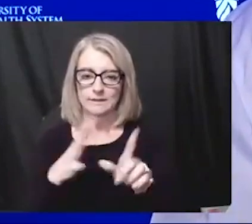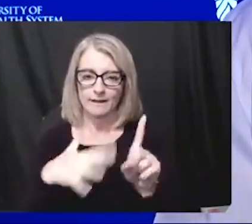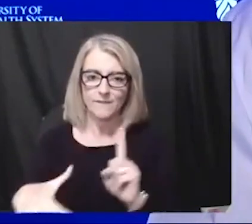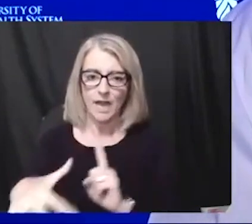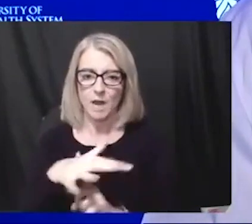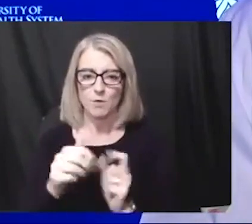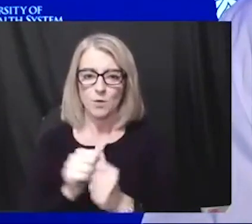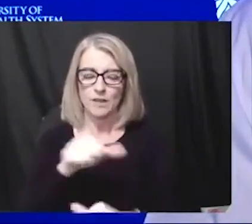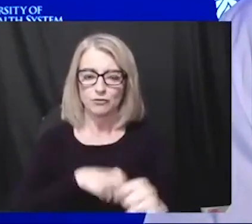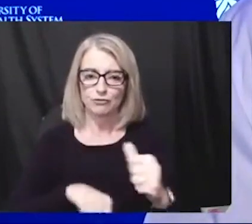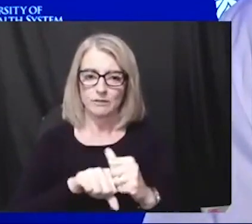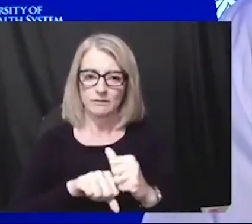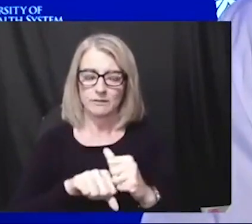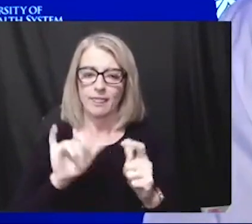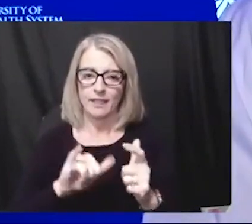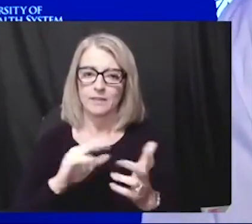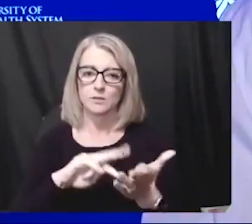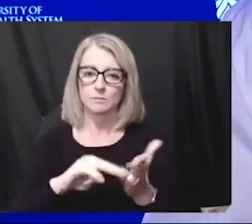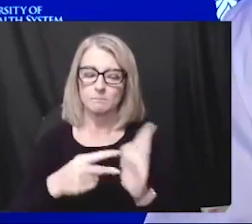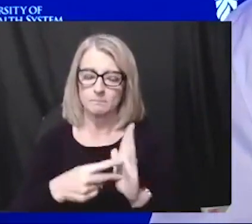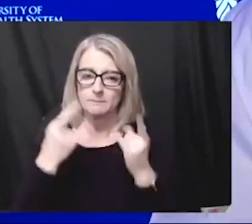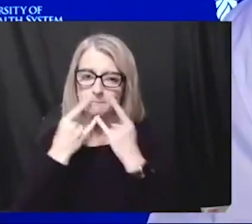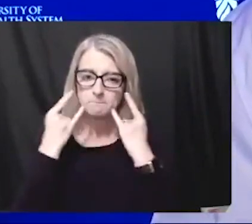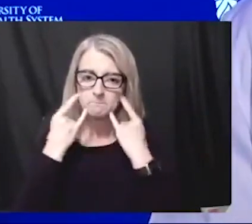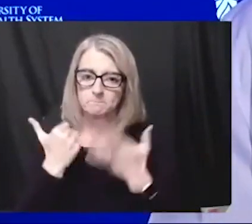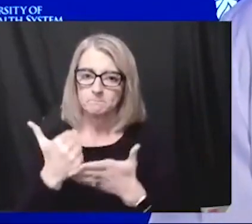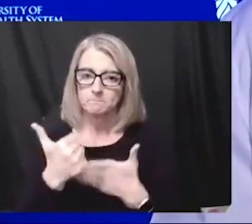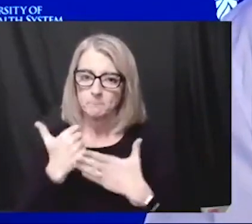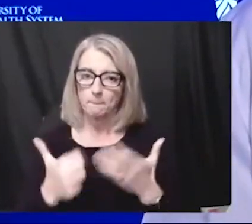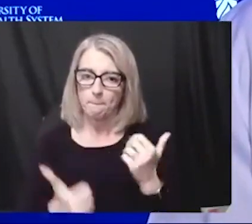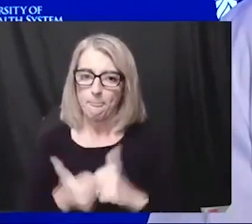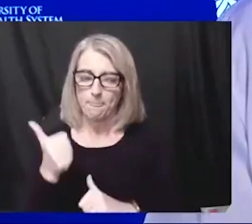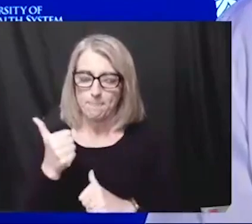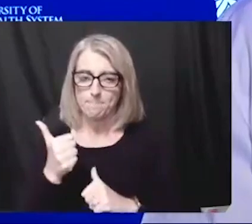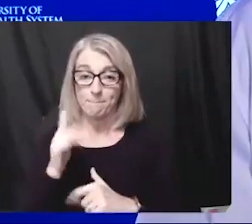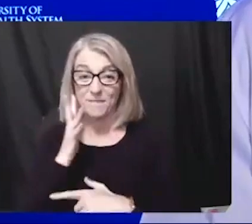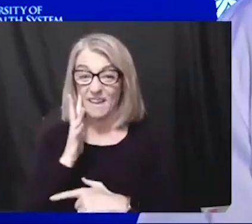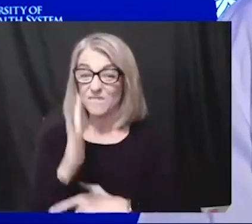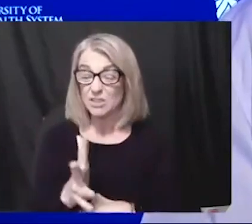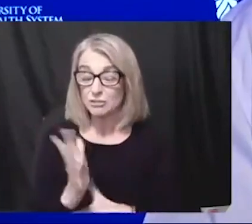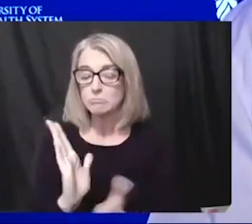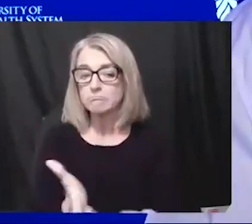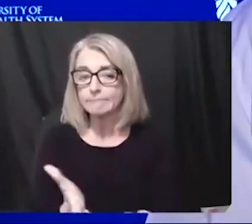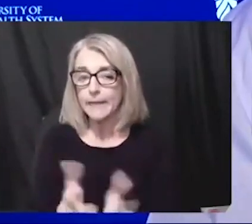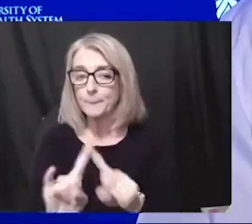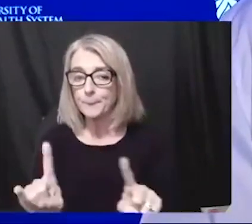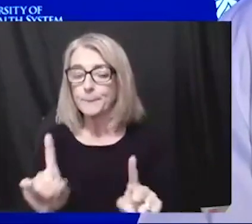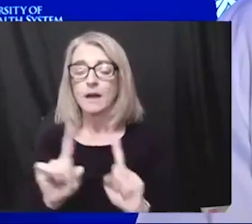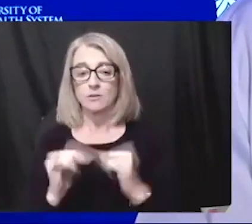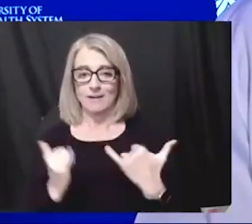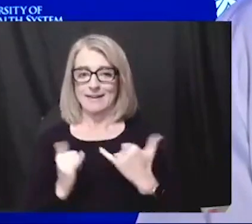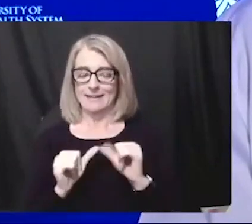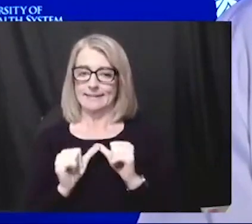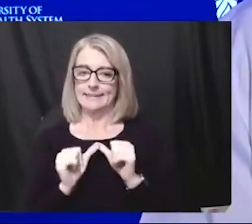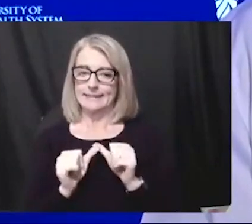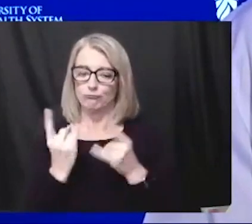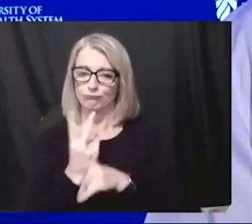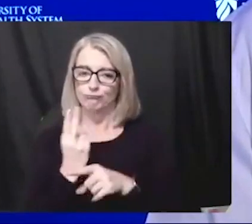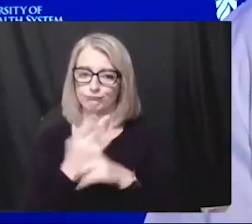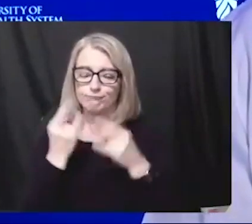tick up around that mid part of June, and really didn't. Then they did peak, but they really didn't see that